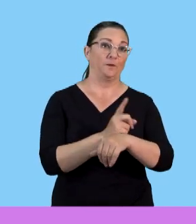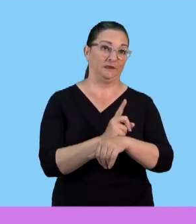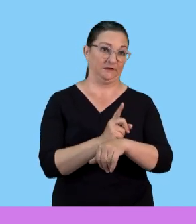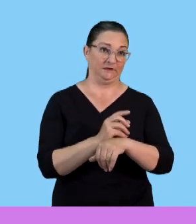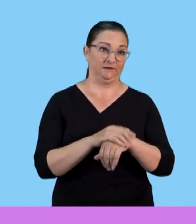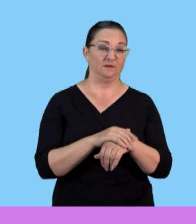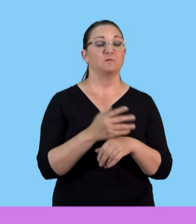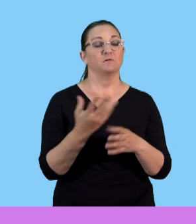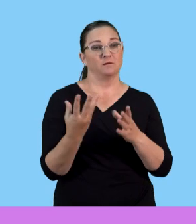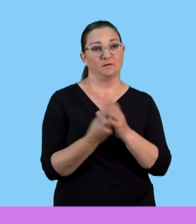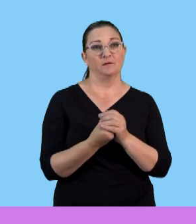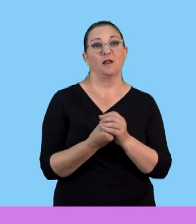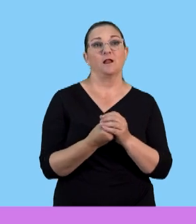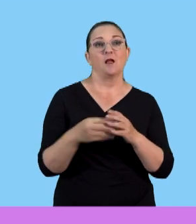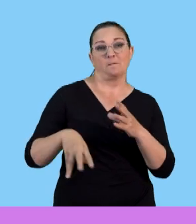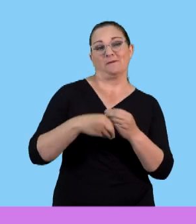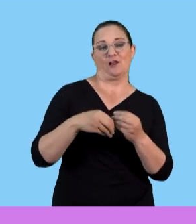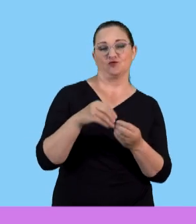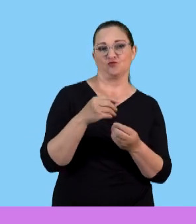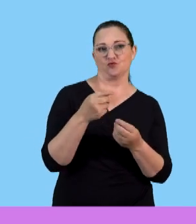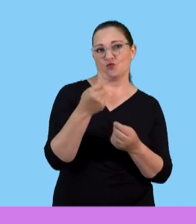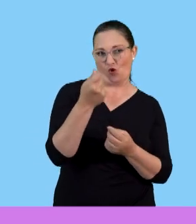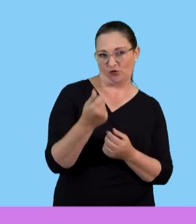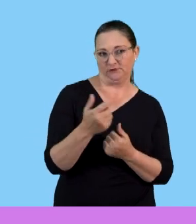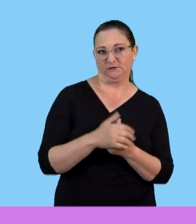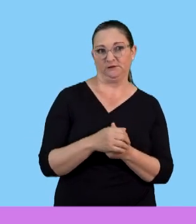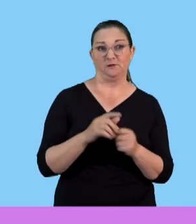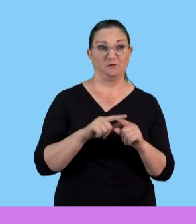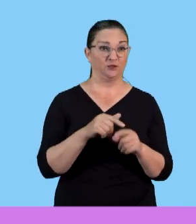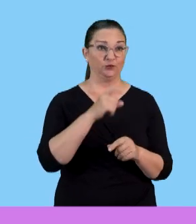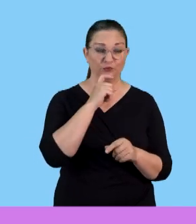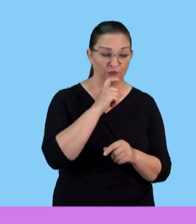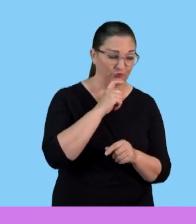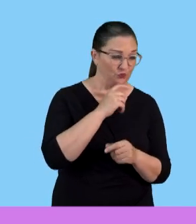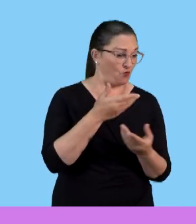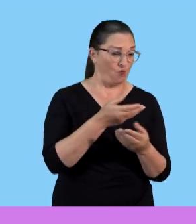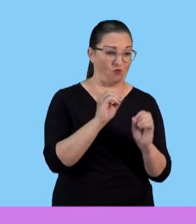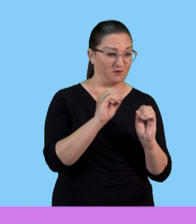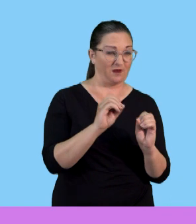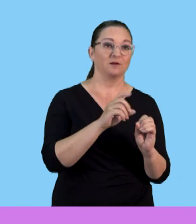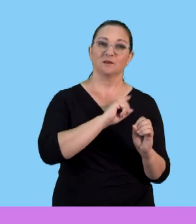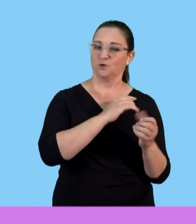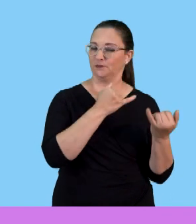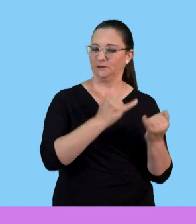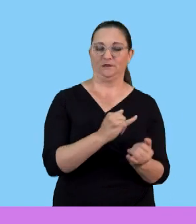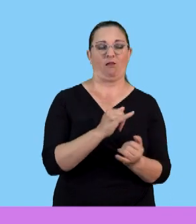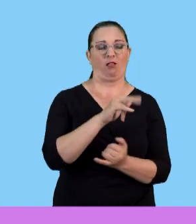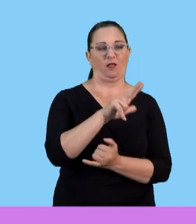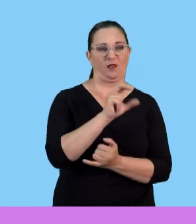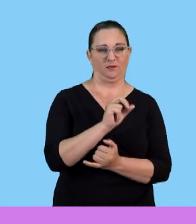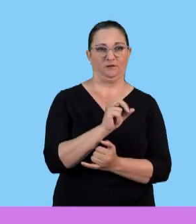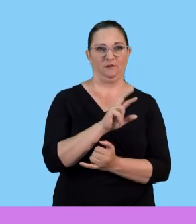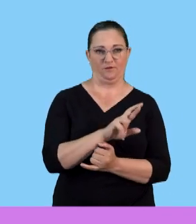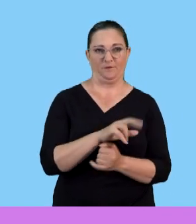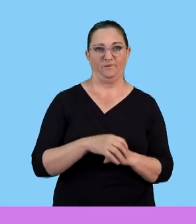in minutes as well as the cost. So whether you have used the minute or not, we are still paying the standard rate, of which is